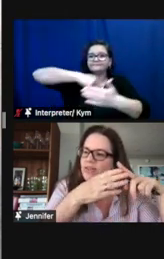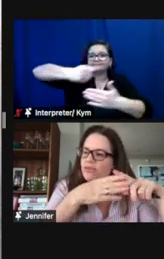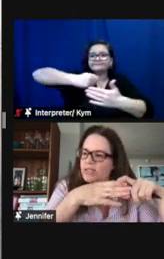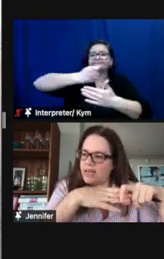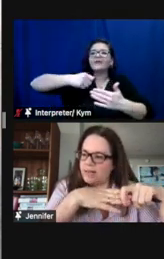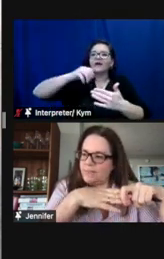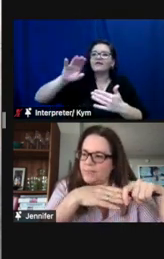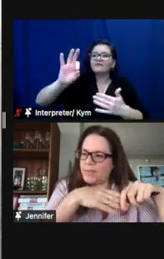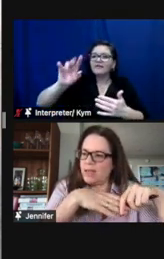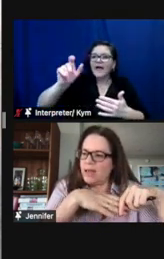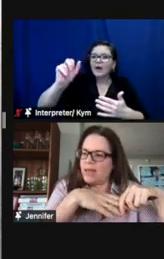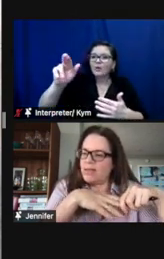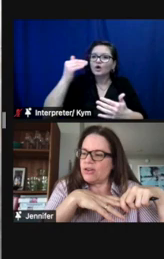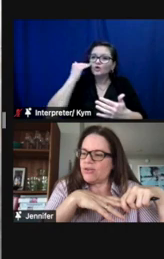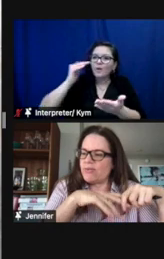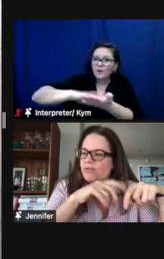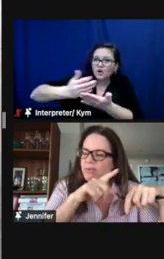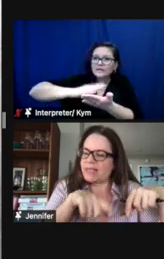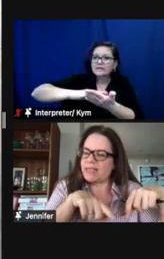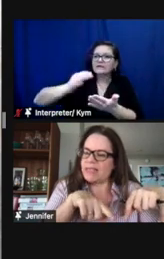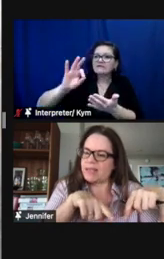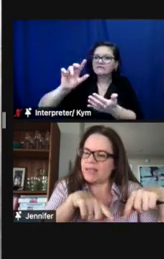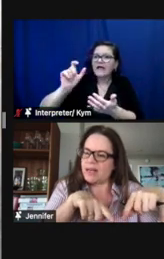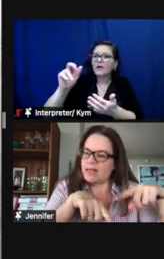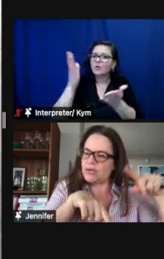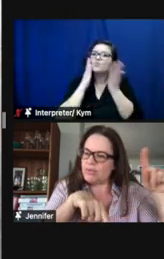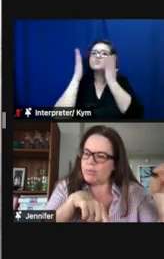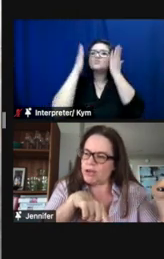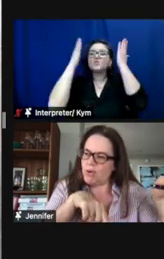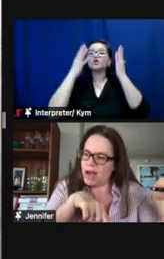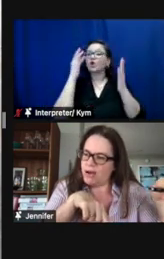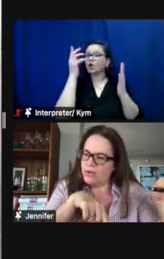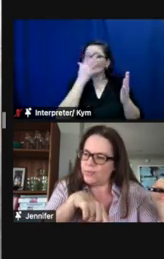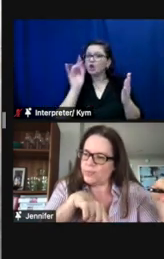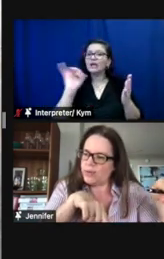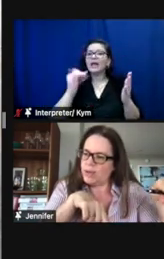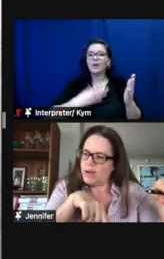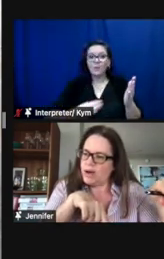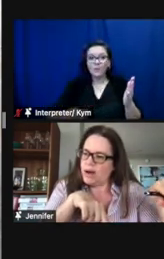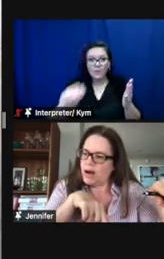wife and their son. And then they traveled from Lexington, Kentucky to Ripley, Ohio.